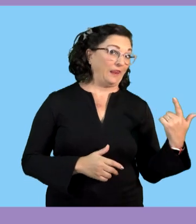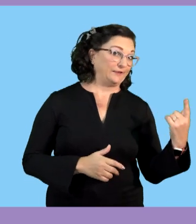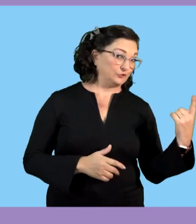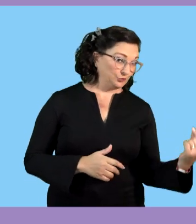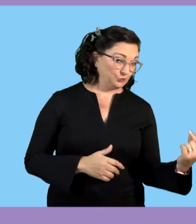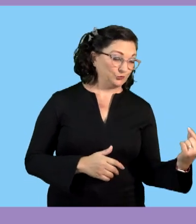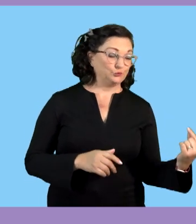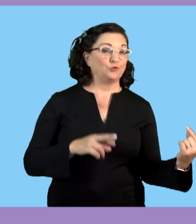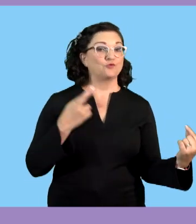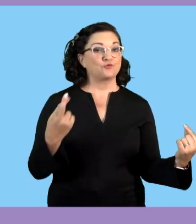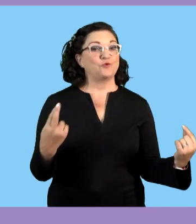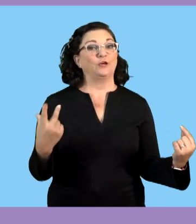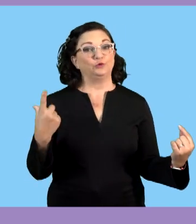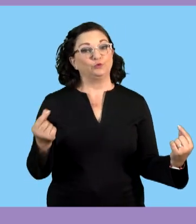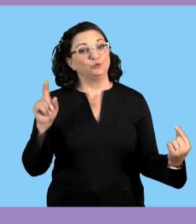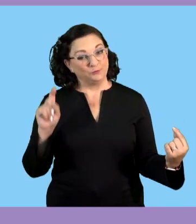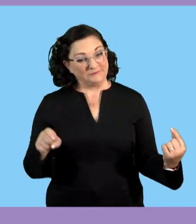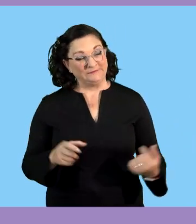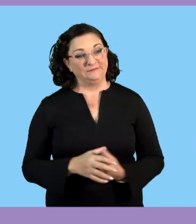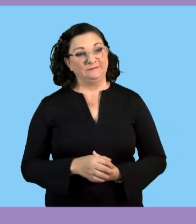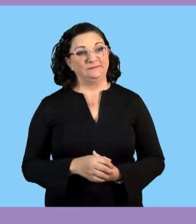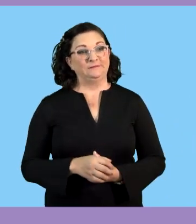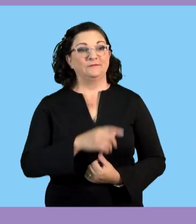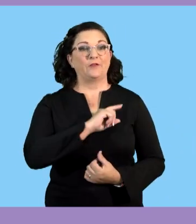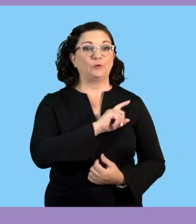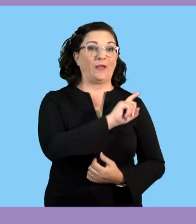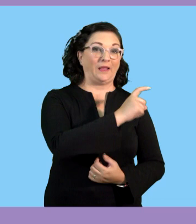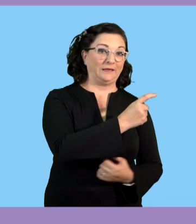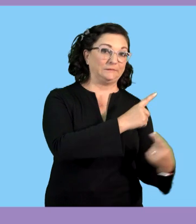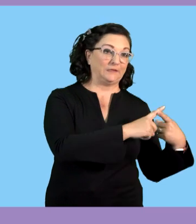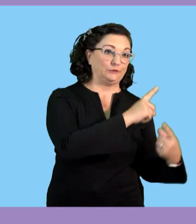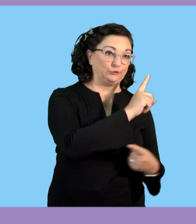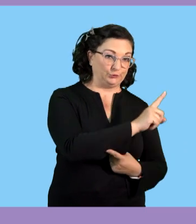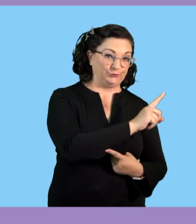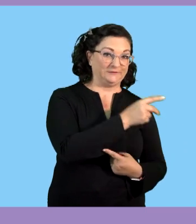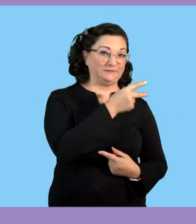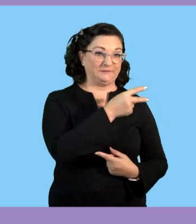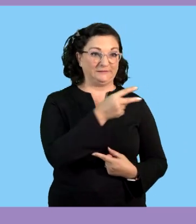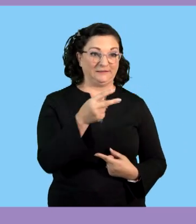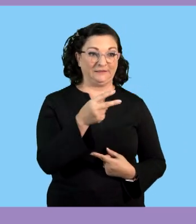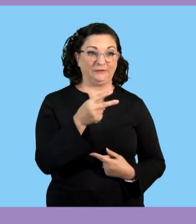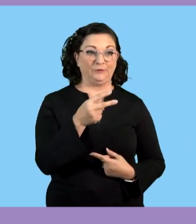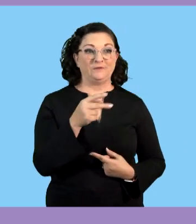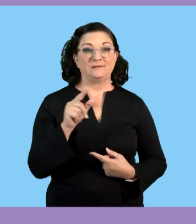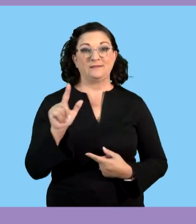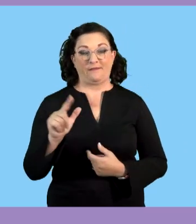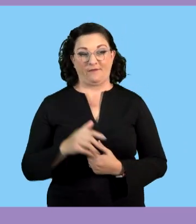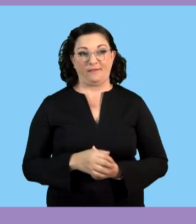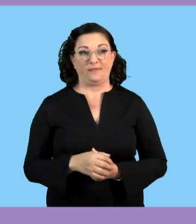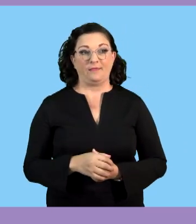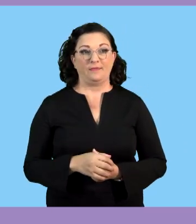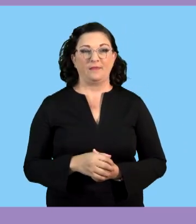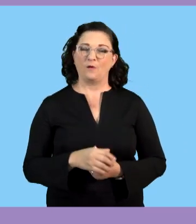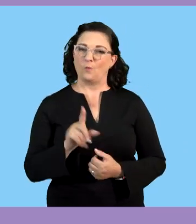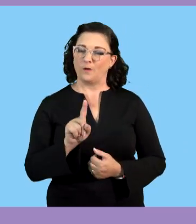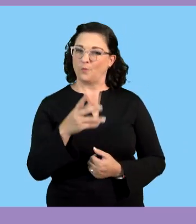do on the left, we have to go and do on the right as well. So now we have x plus 1 is equals to 7. So from